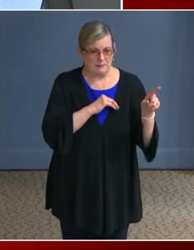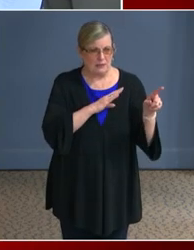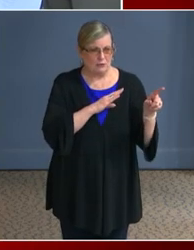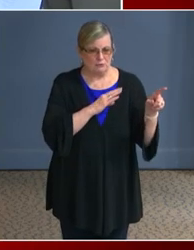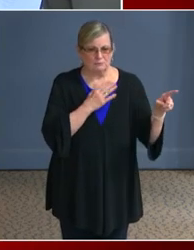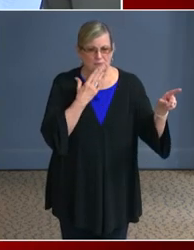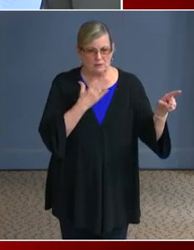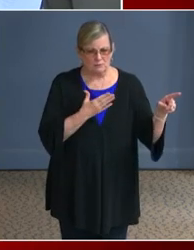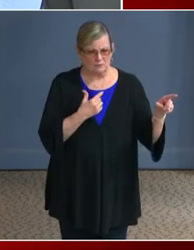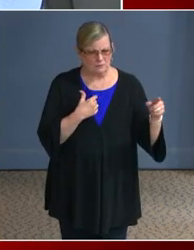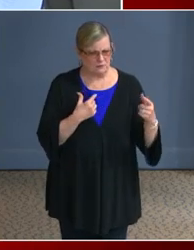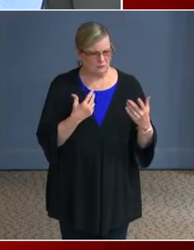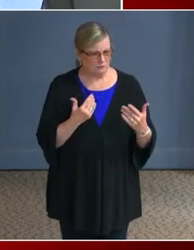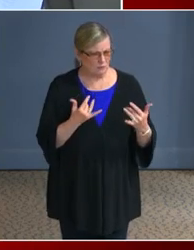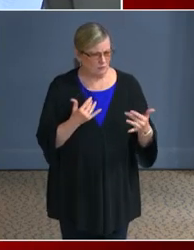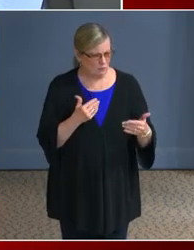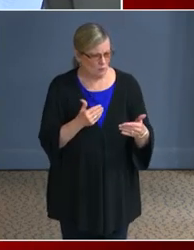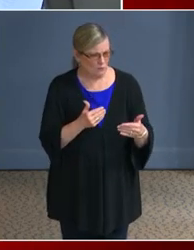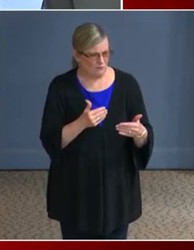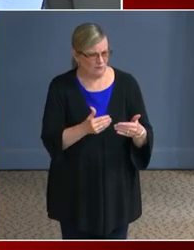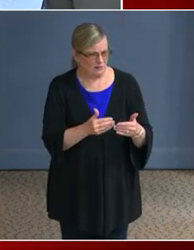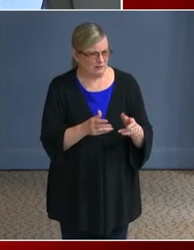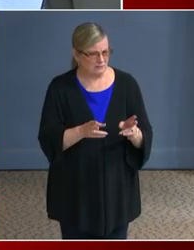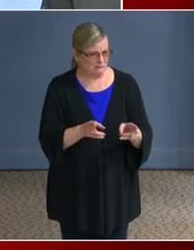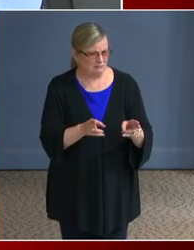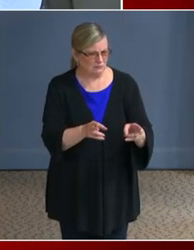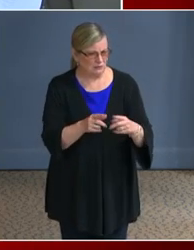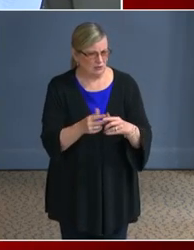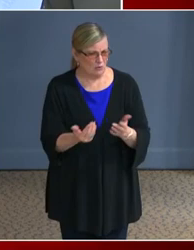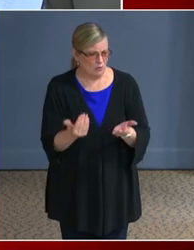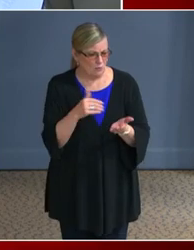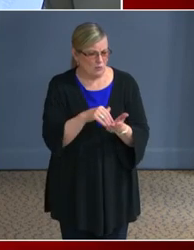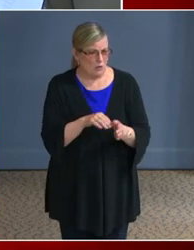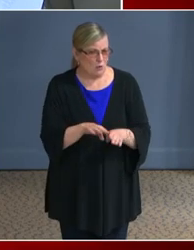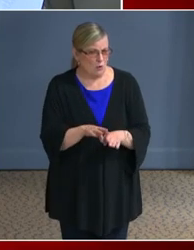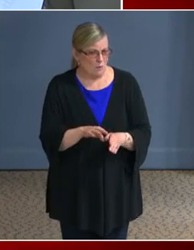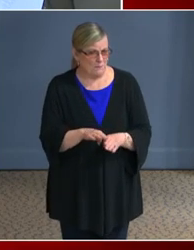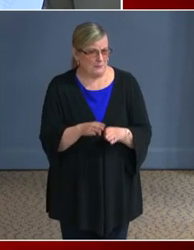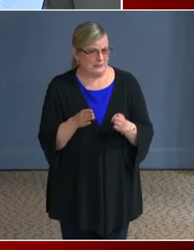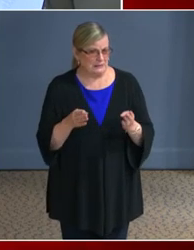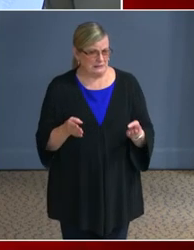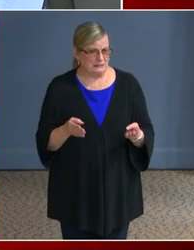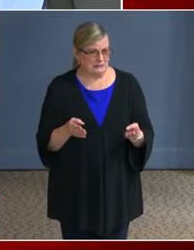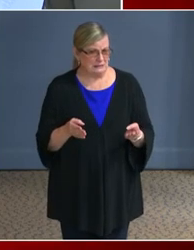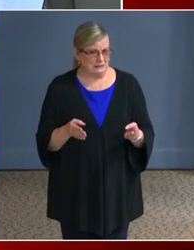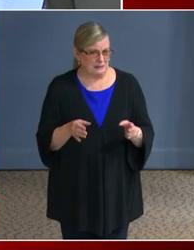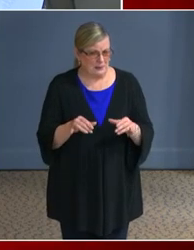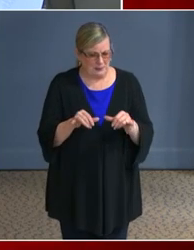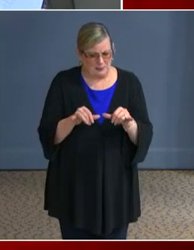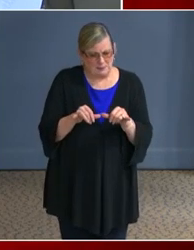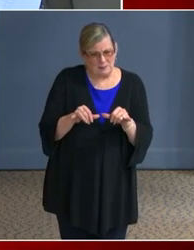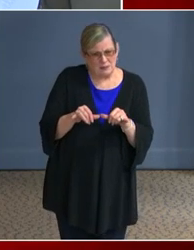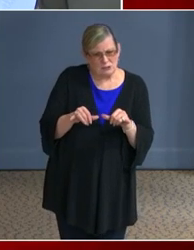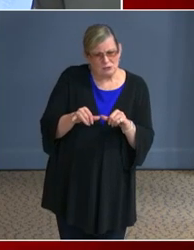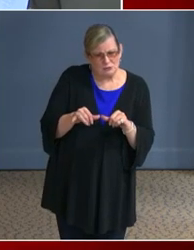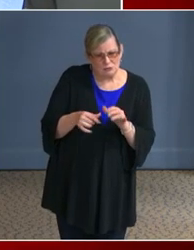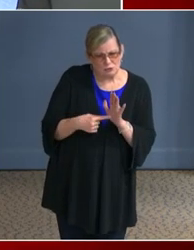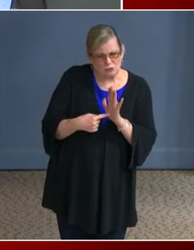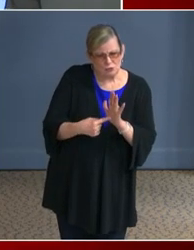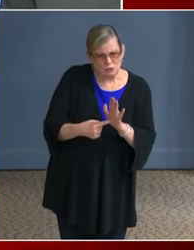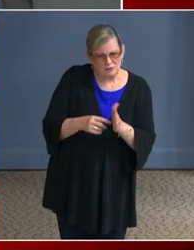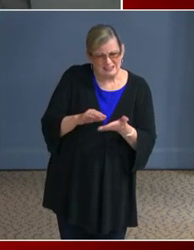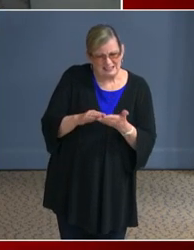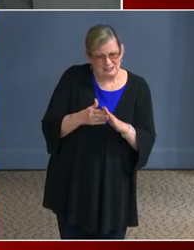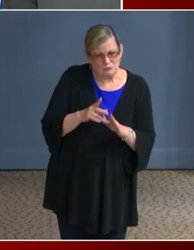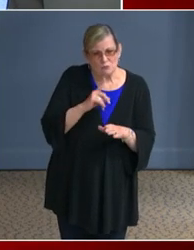moving rapidly toward reopening, less masks, more crowded businesses, the metrics that show that the city is really doing